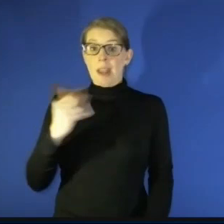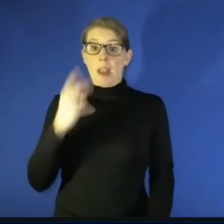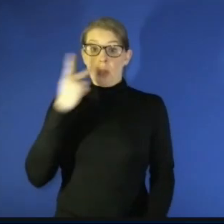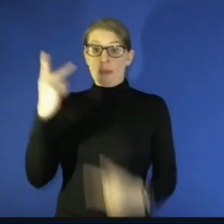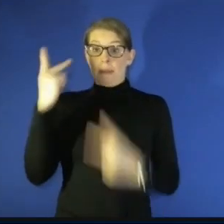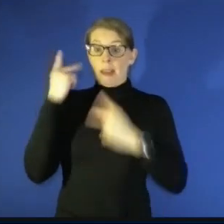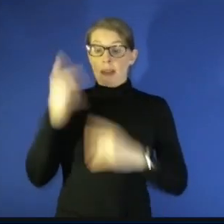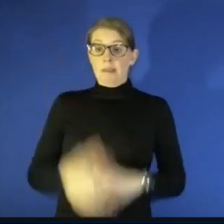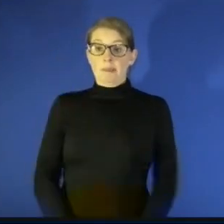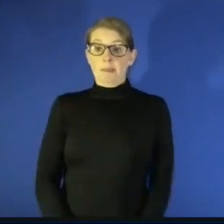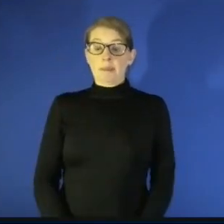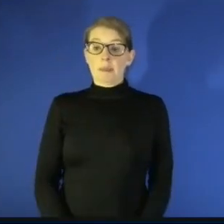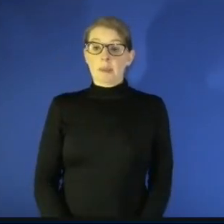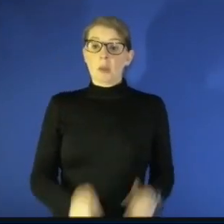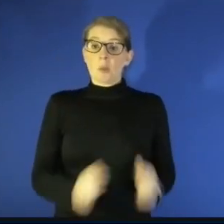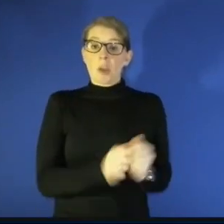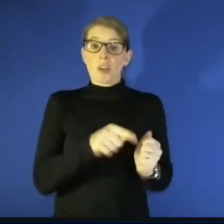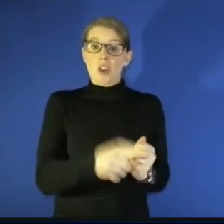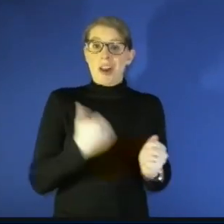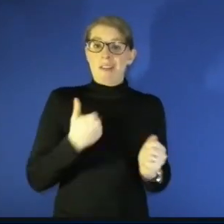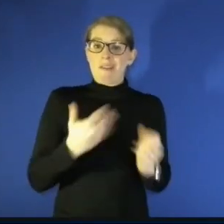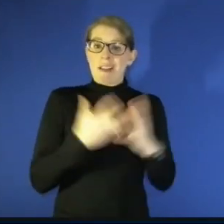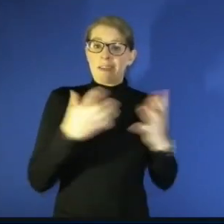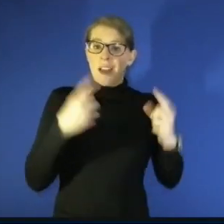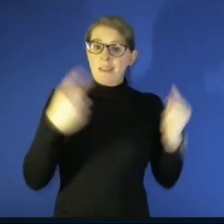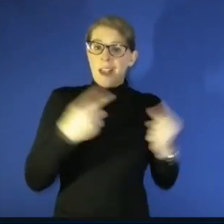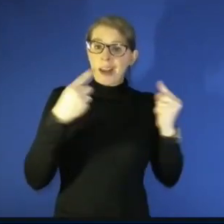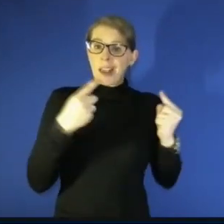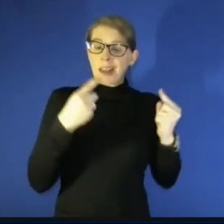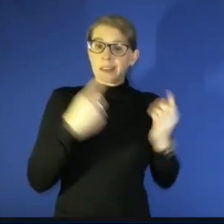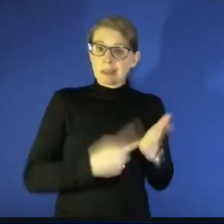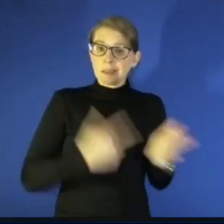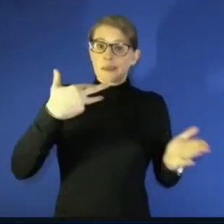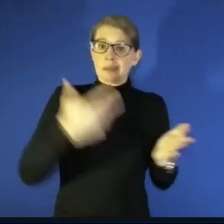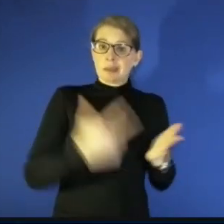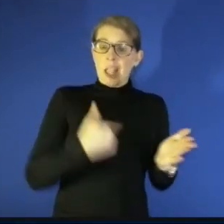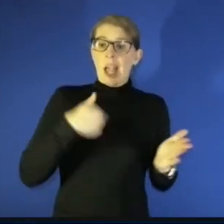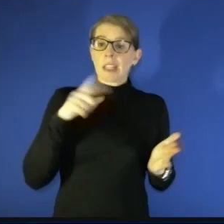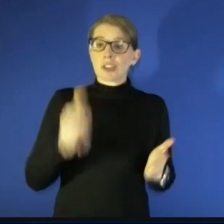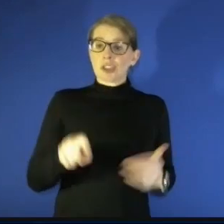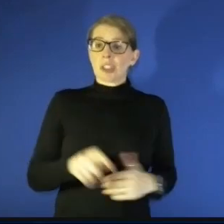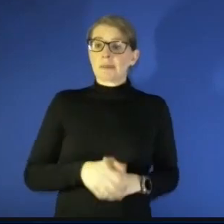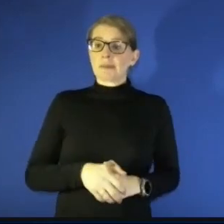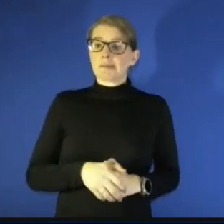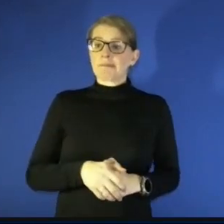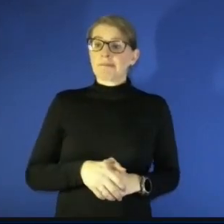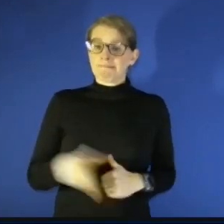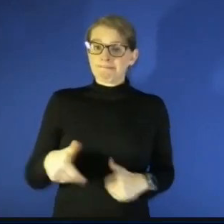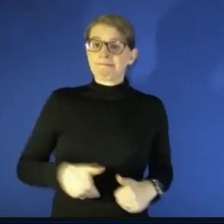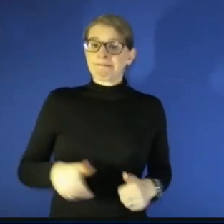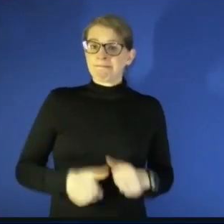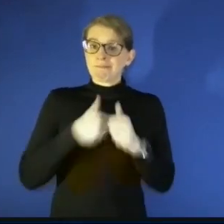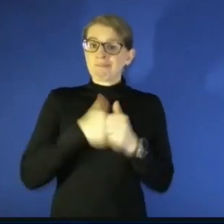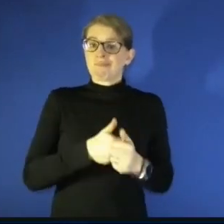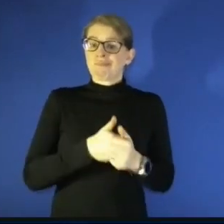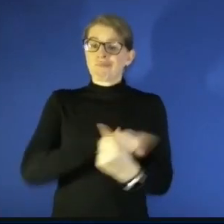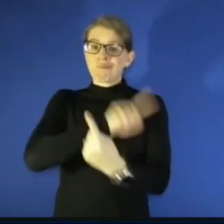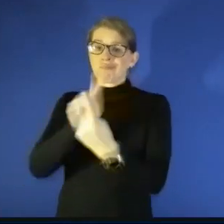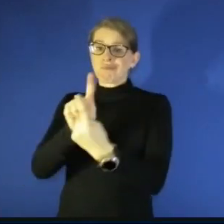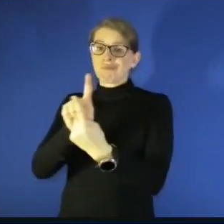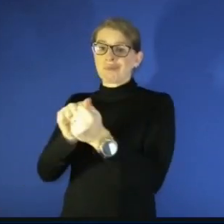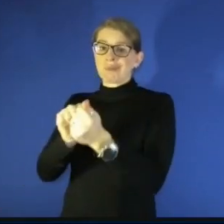with her having a lot of headaches, I probably should have just went with my gut and went into the doctors.